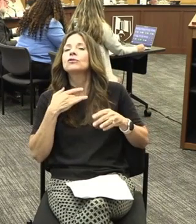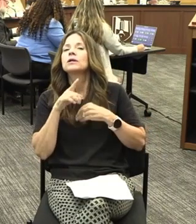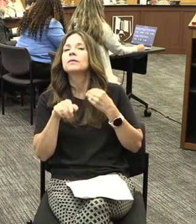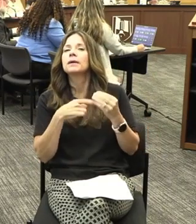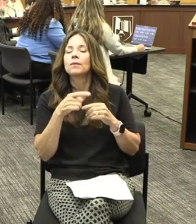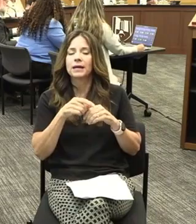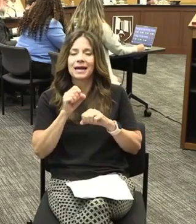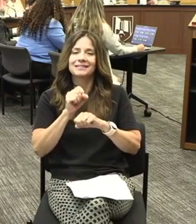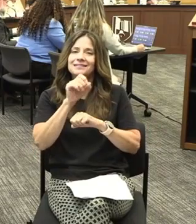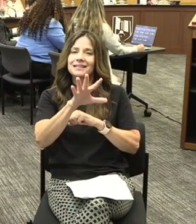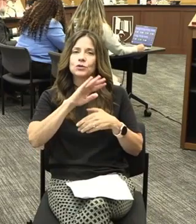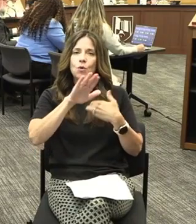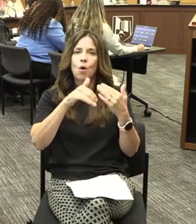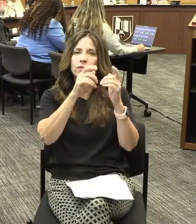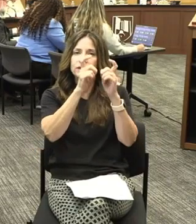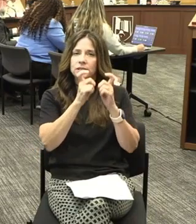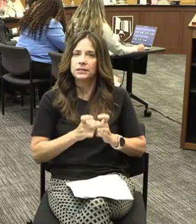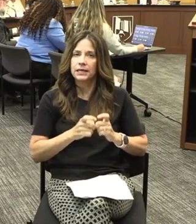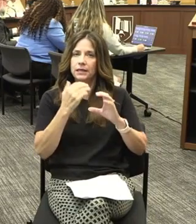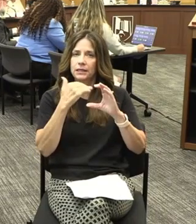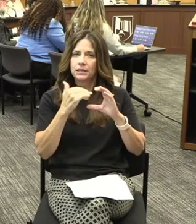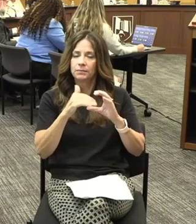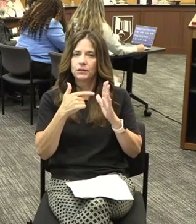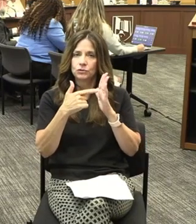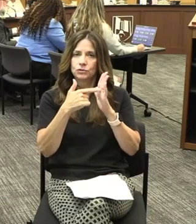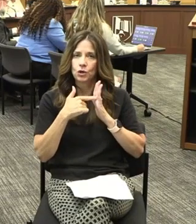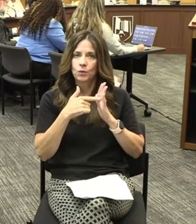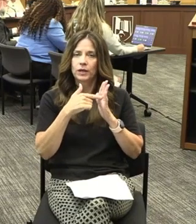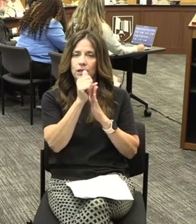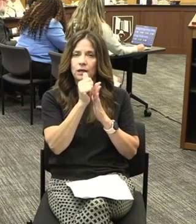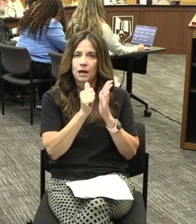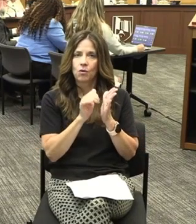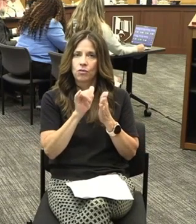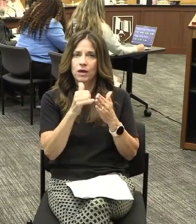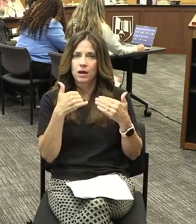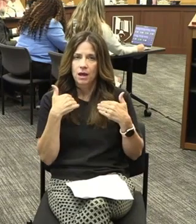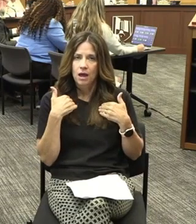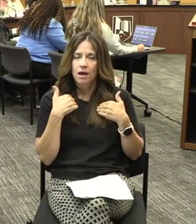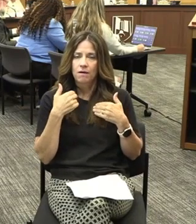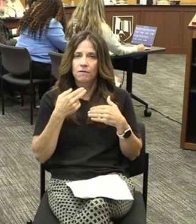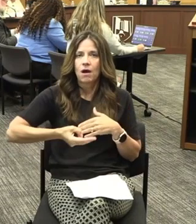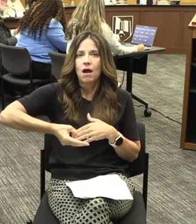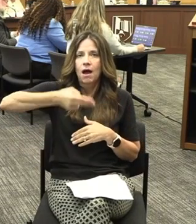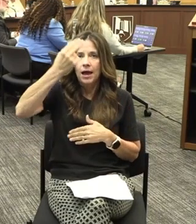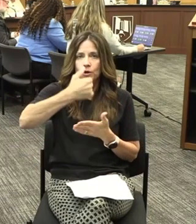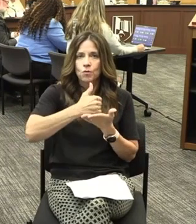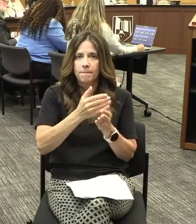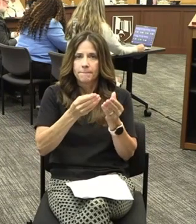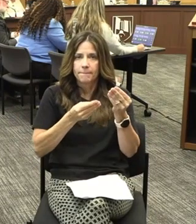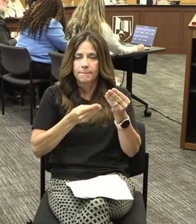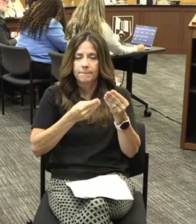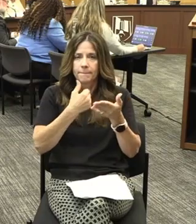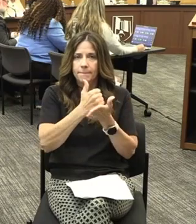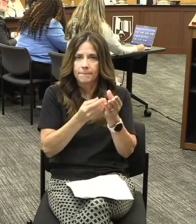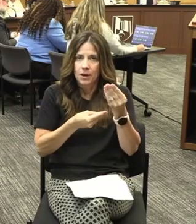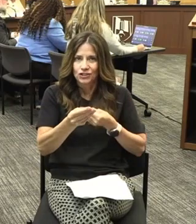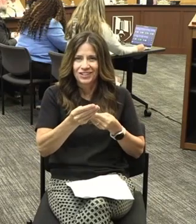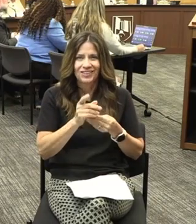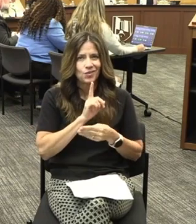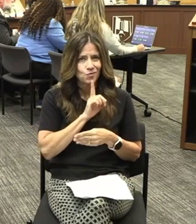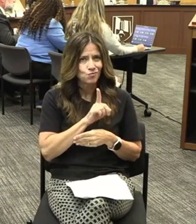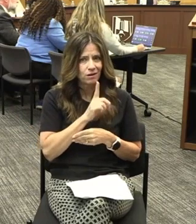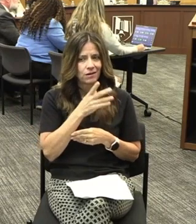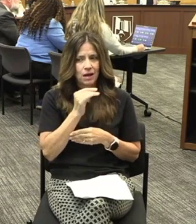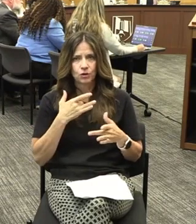sent you guys all the detailed emails showing you the accounts that had higher budgeting than what the actuals were. And I'm